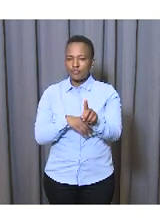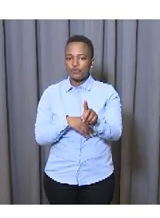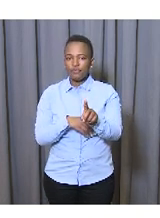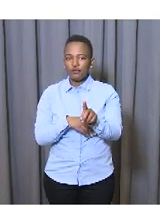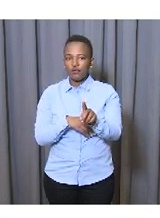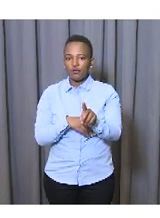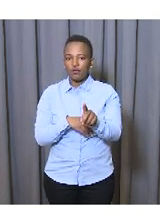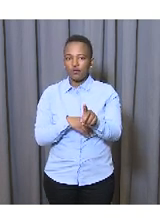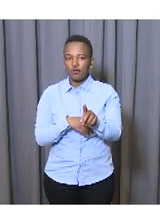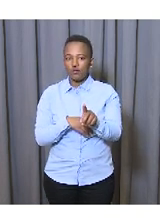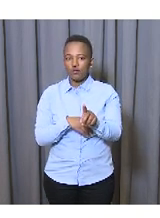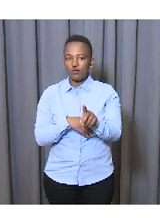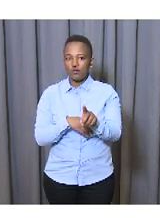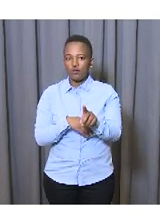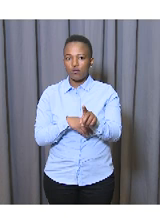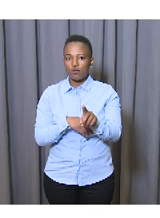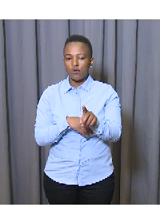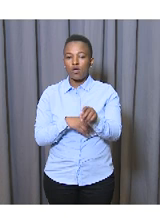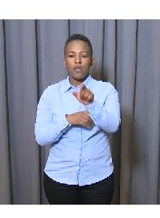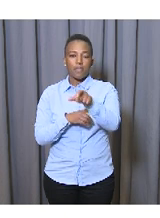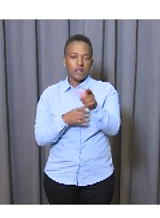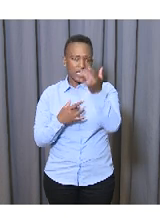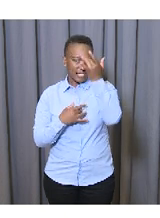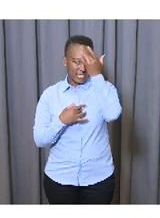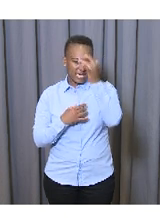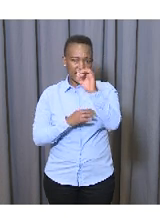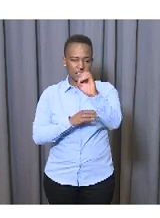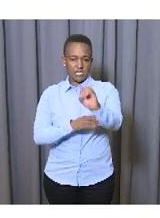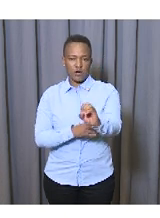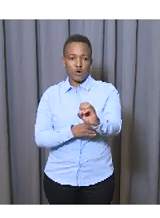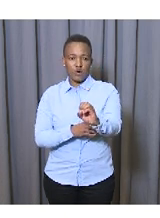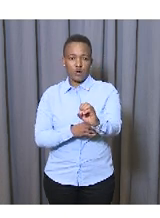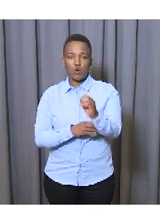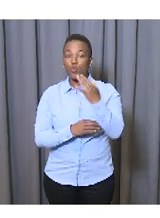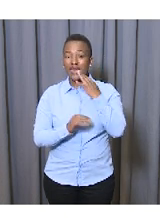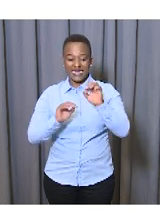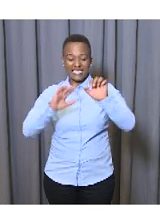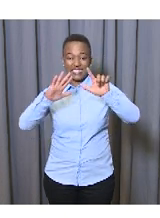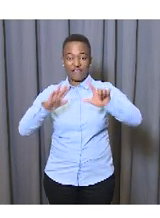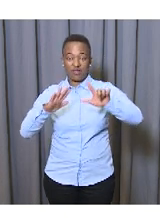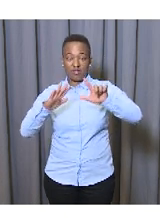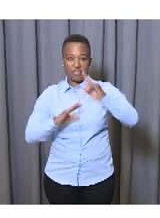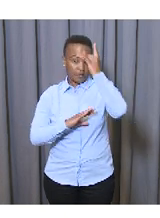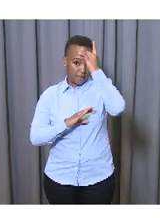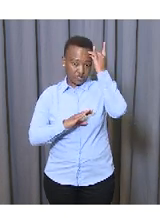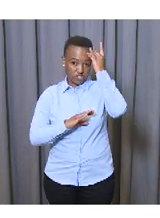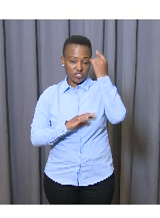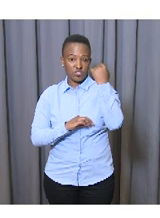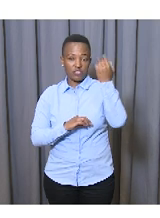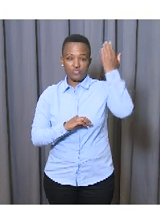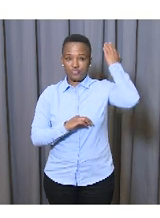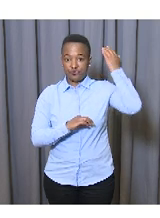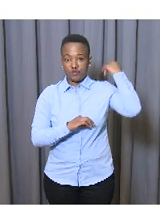since patient zero in Gauteng, patient zero was the 7th of March, that's when we had